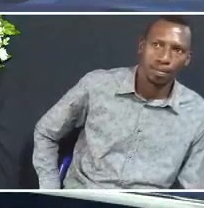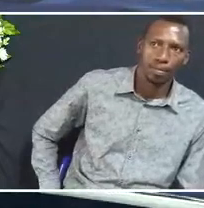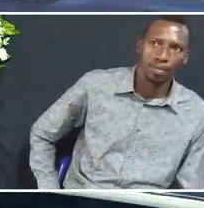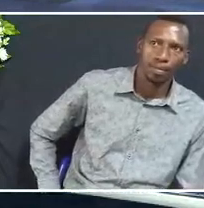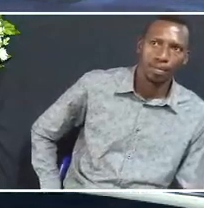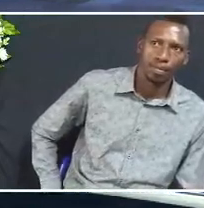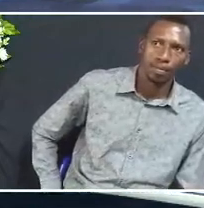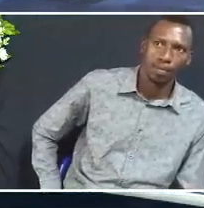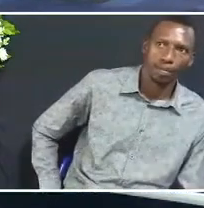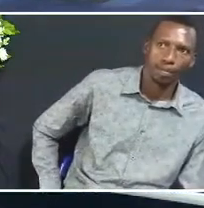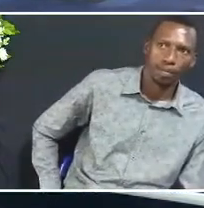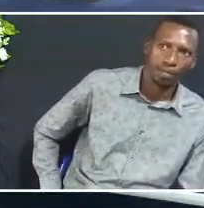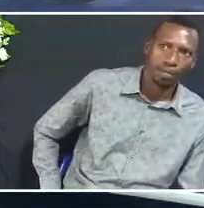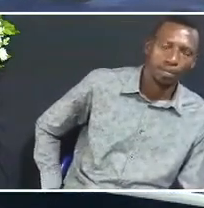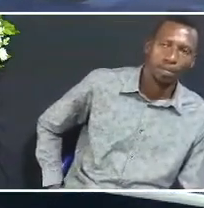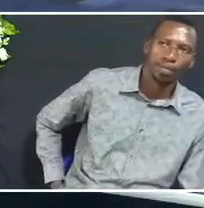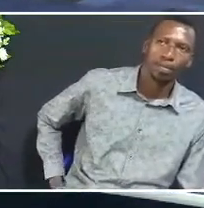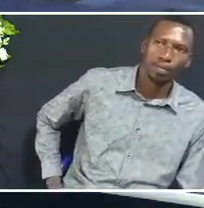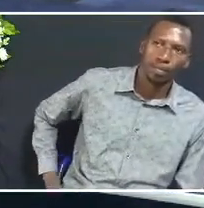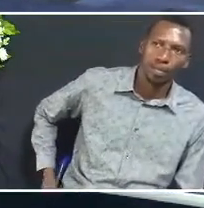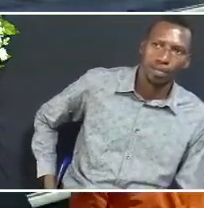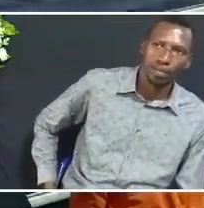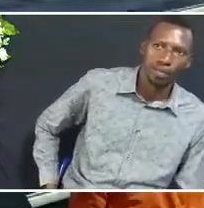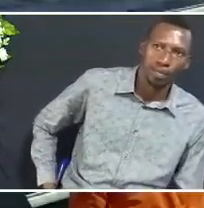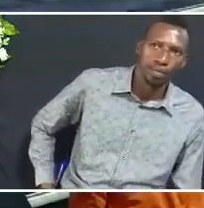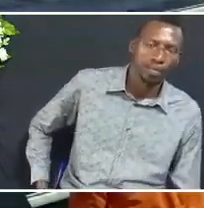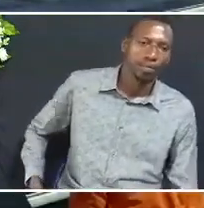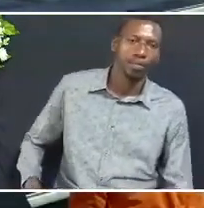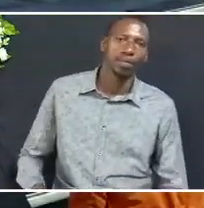can do a prayer in connecting us